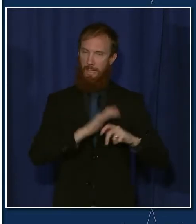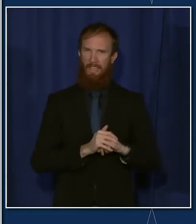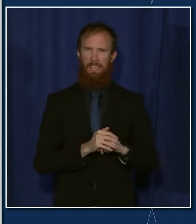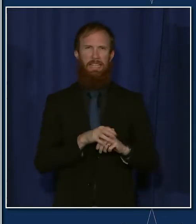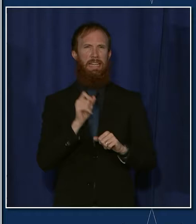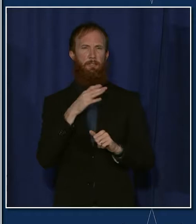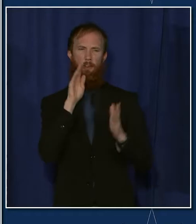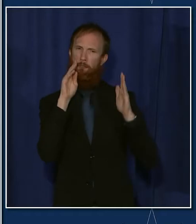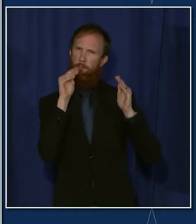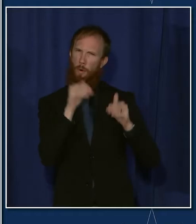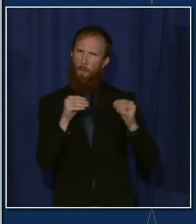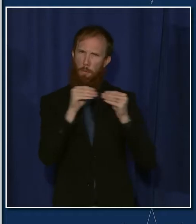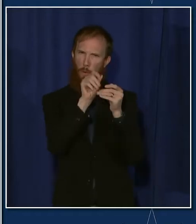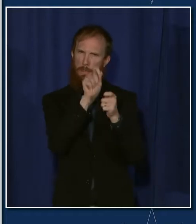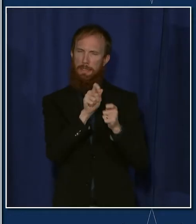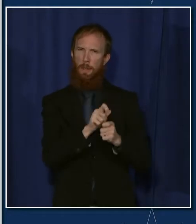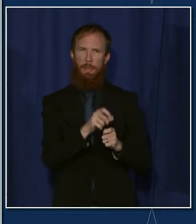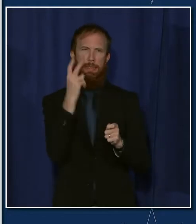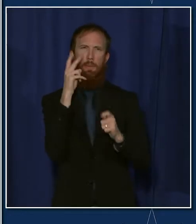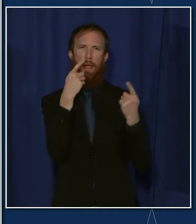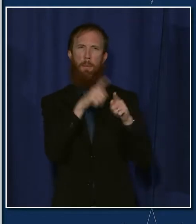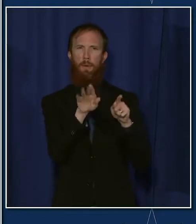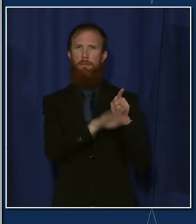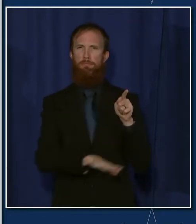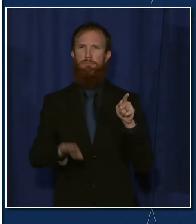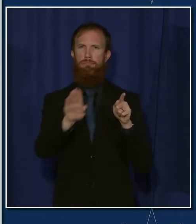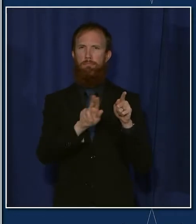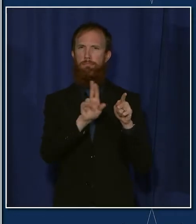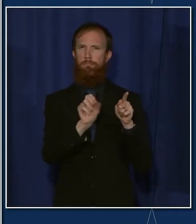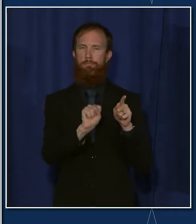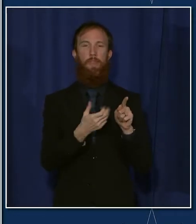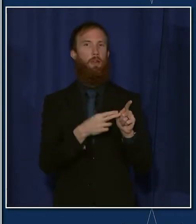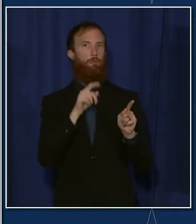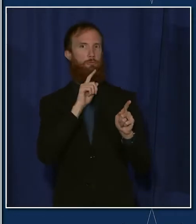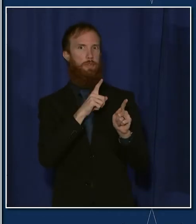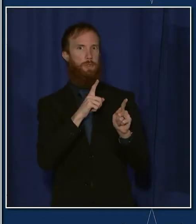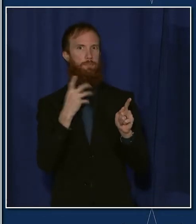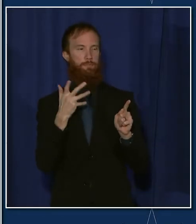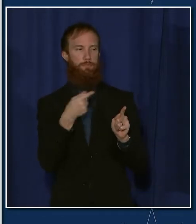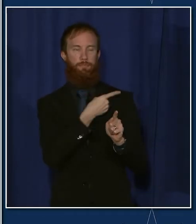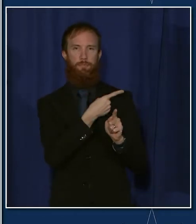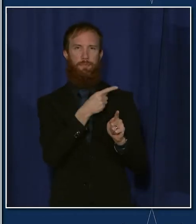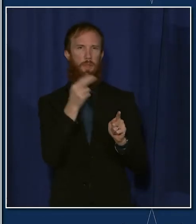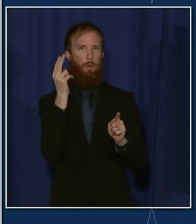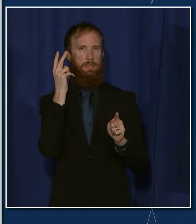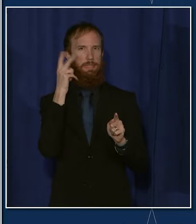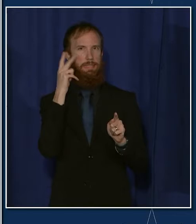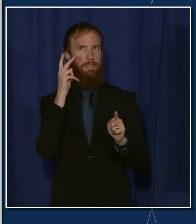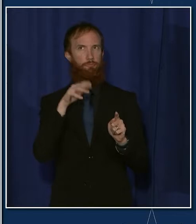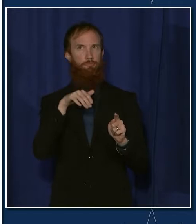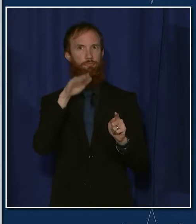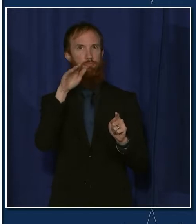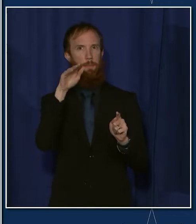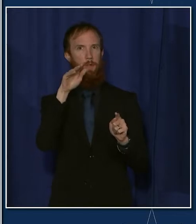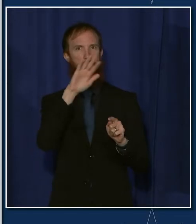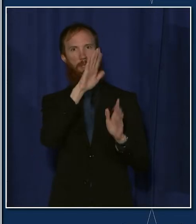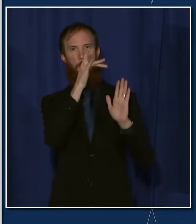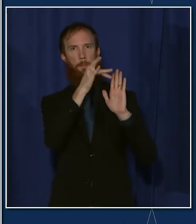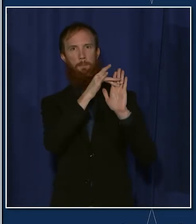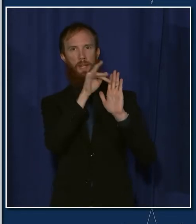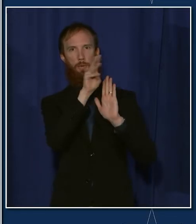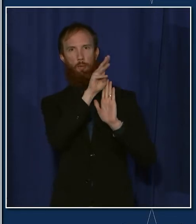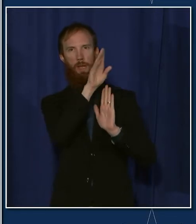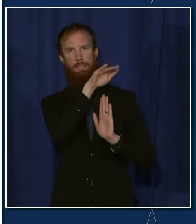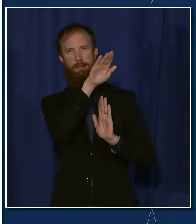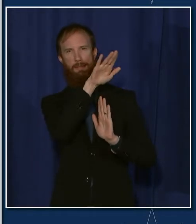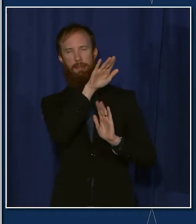little more detail at what's happening across the country, really, the upper Midwest is driving a